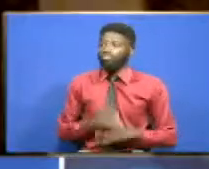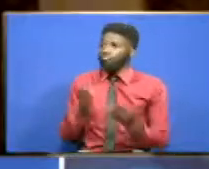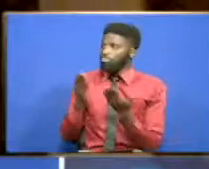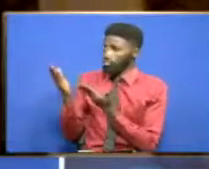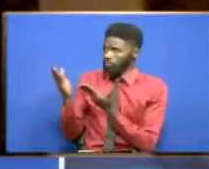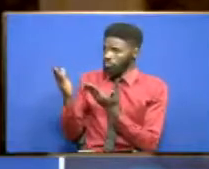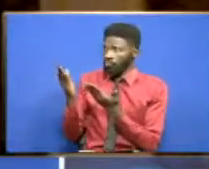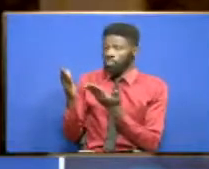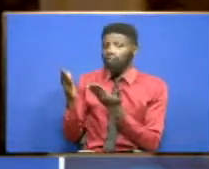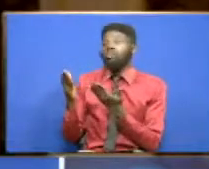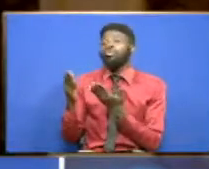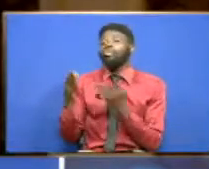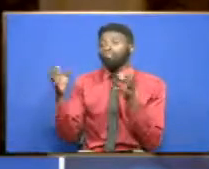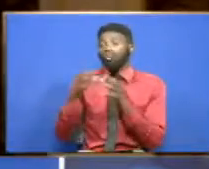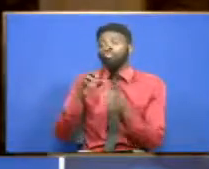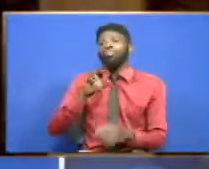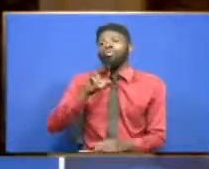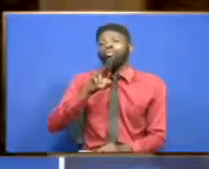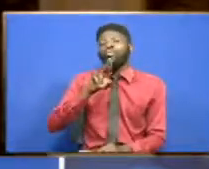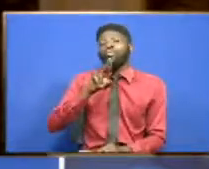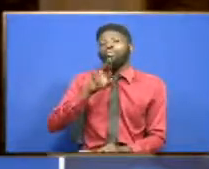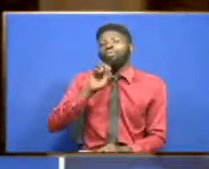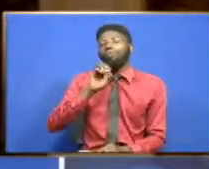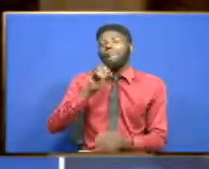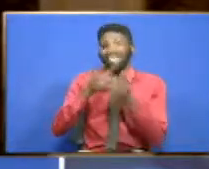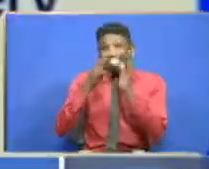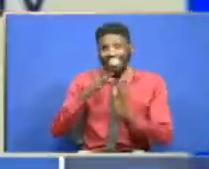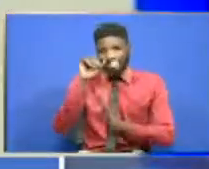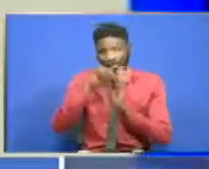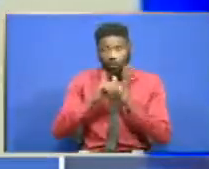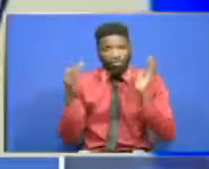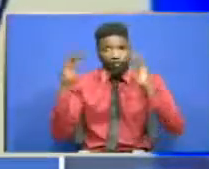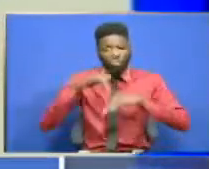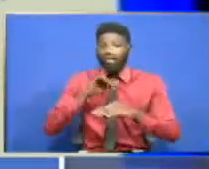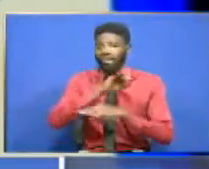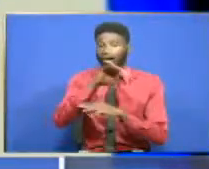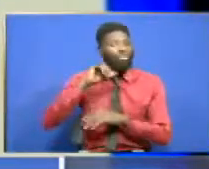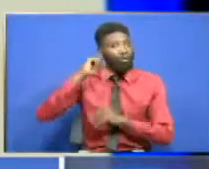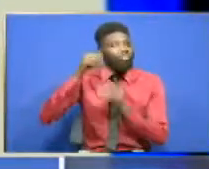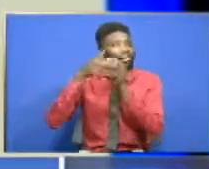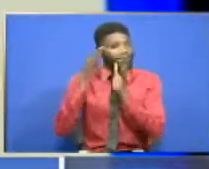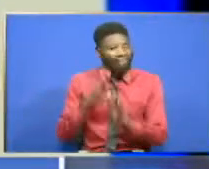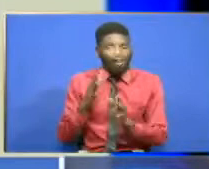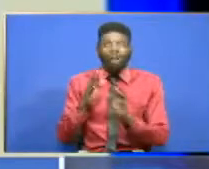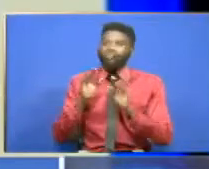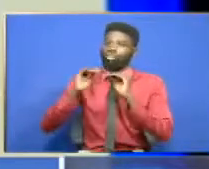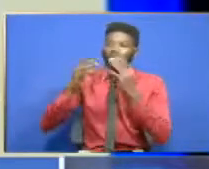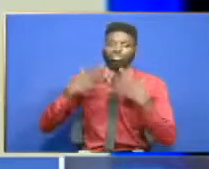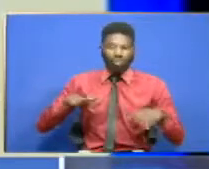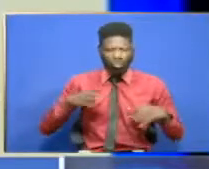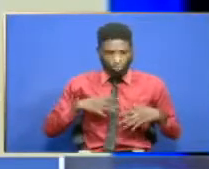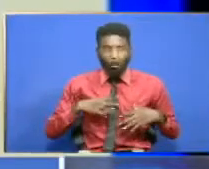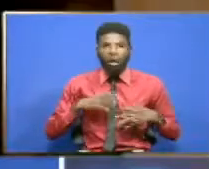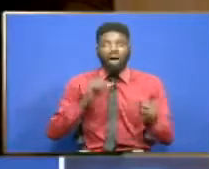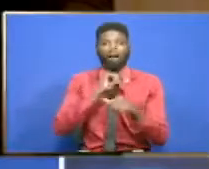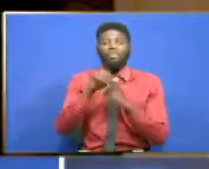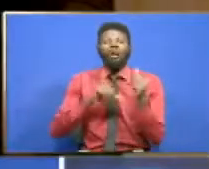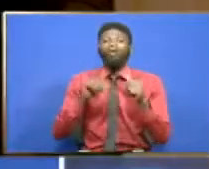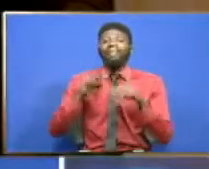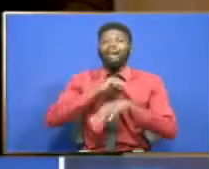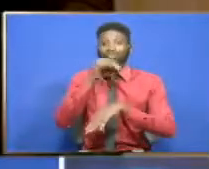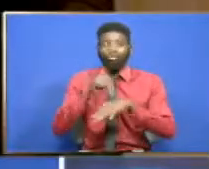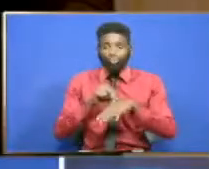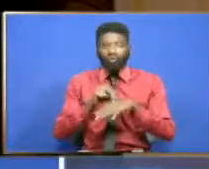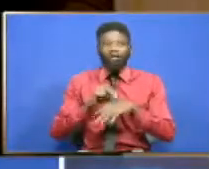Forum called for political parties to undertake civic education on matters national ethos to enhance democracy.